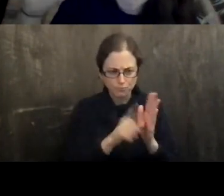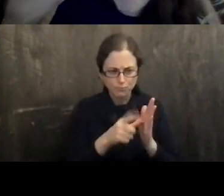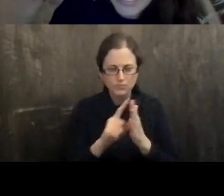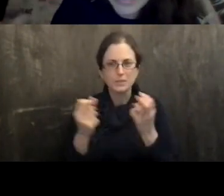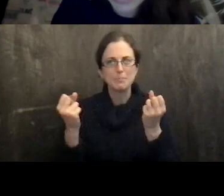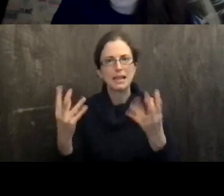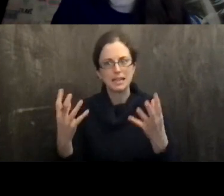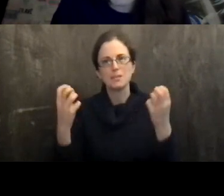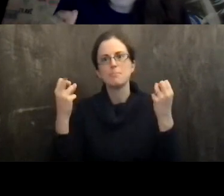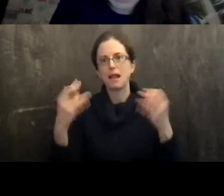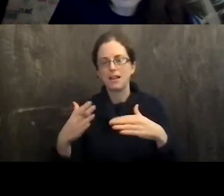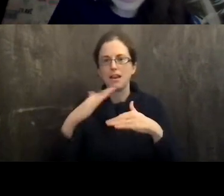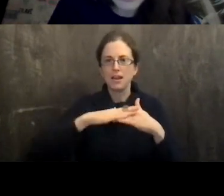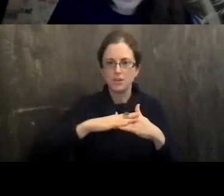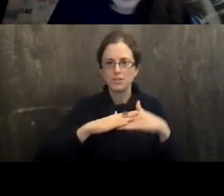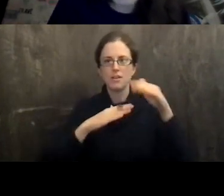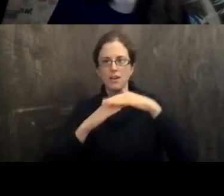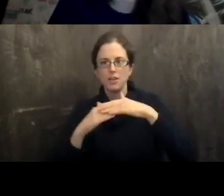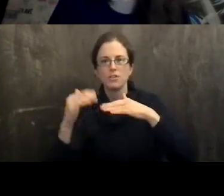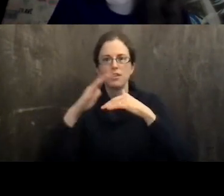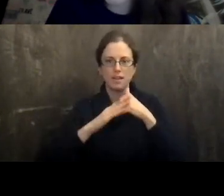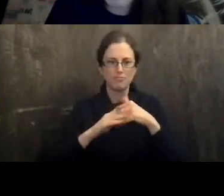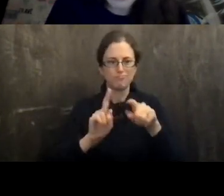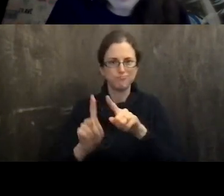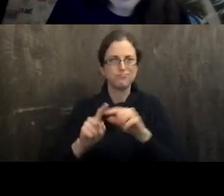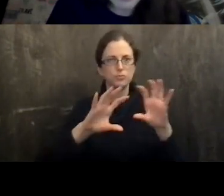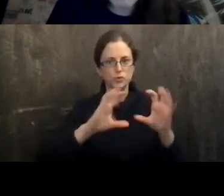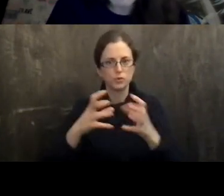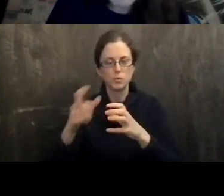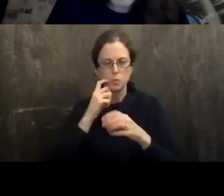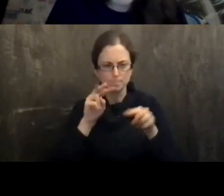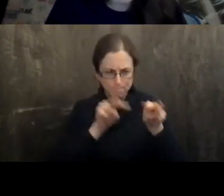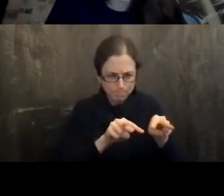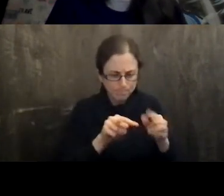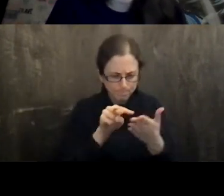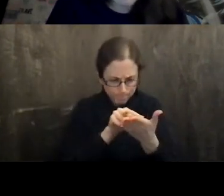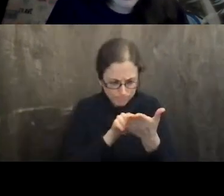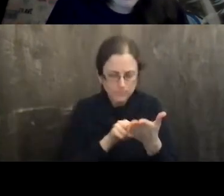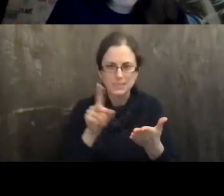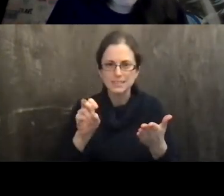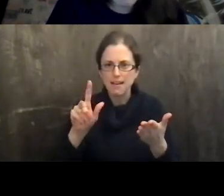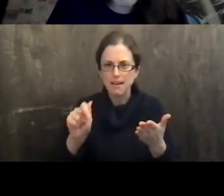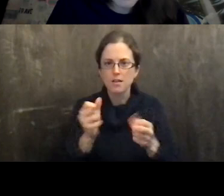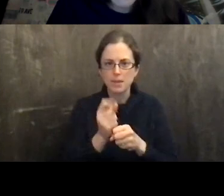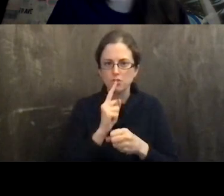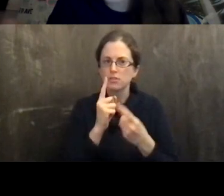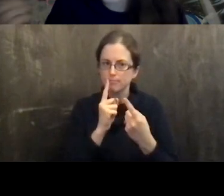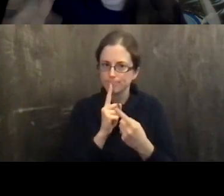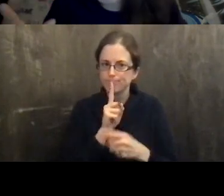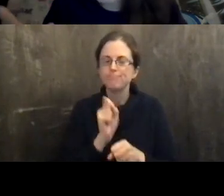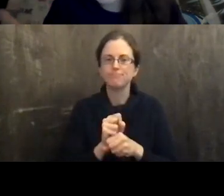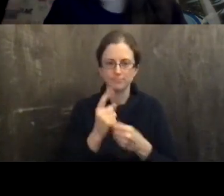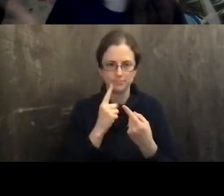many layers of safety before it becomes available to children. And